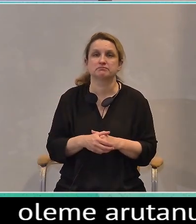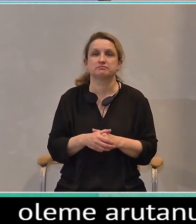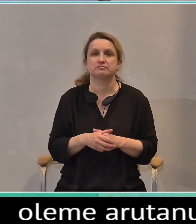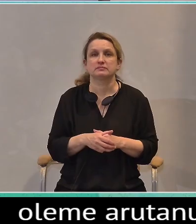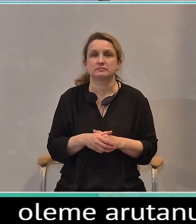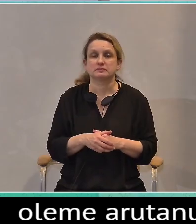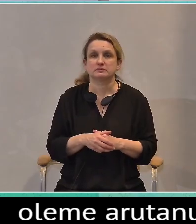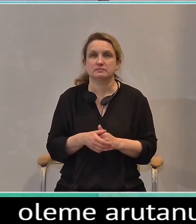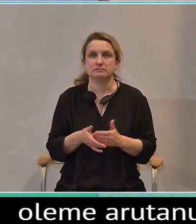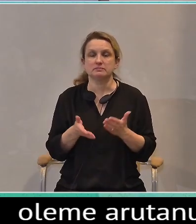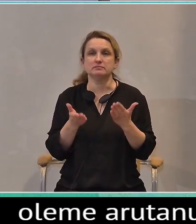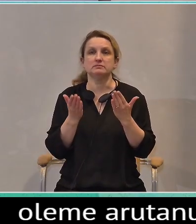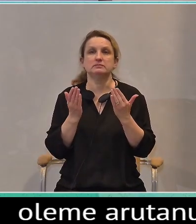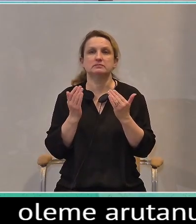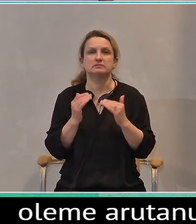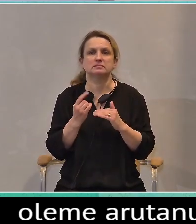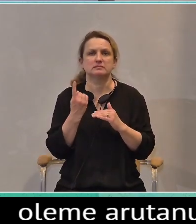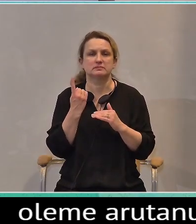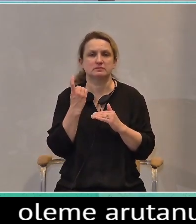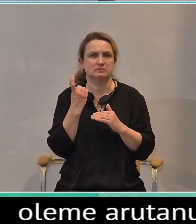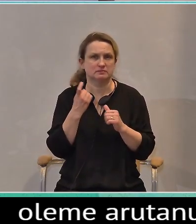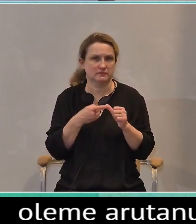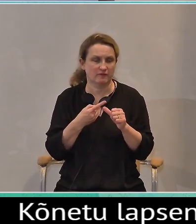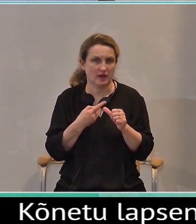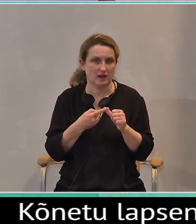anything caused by the drug.